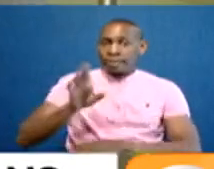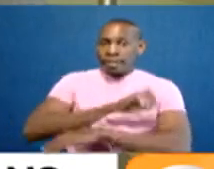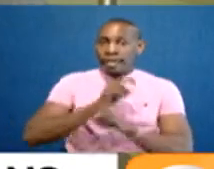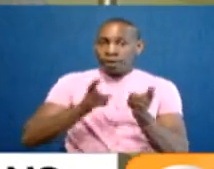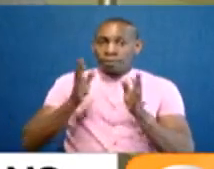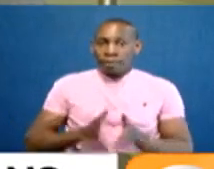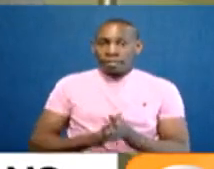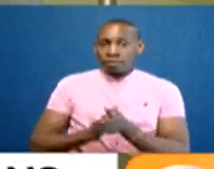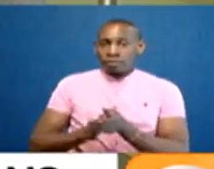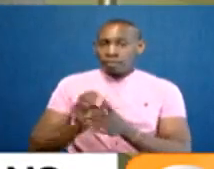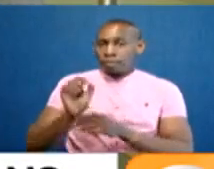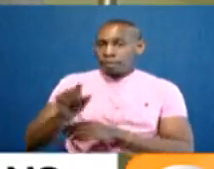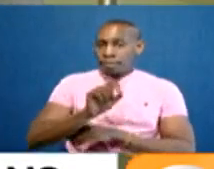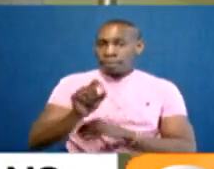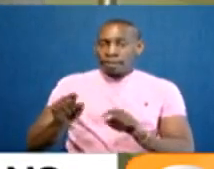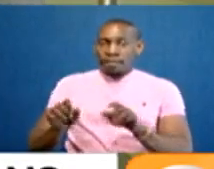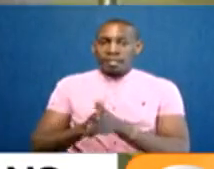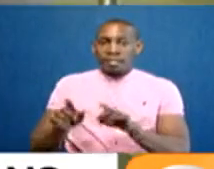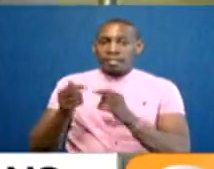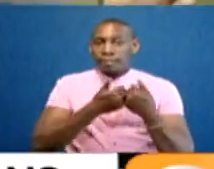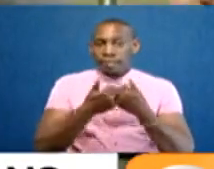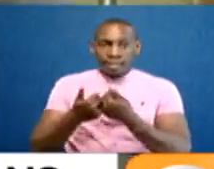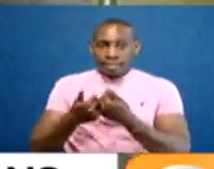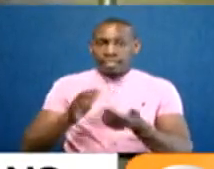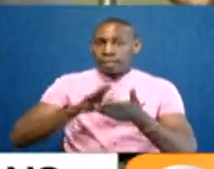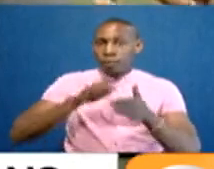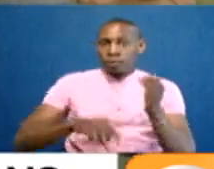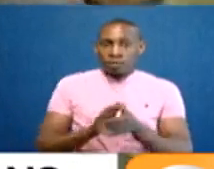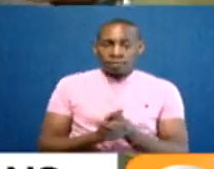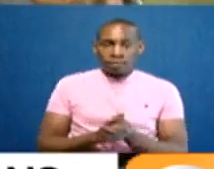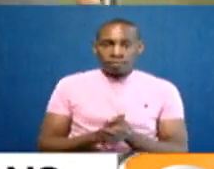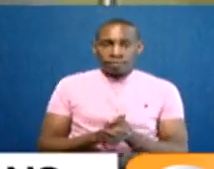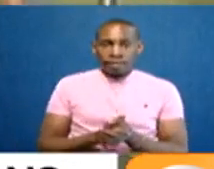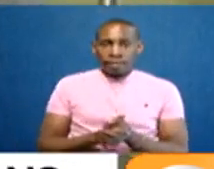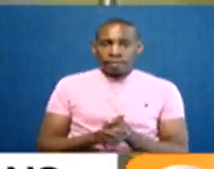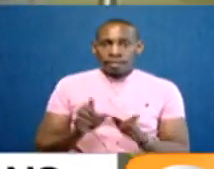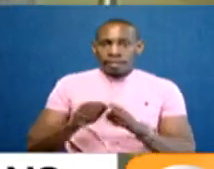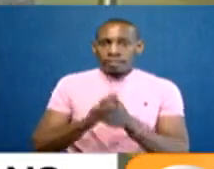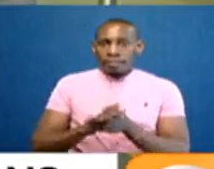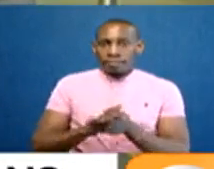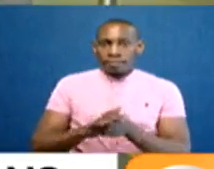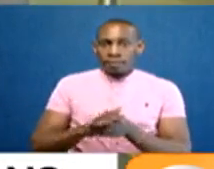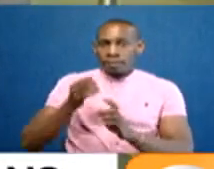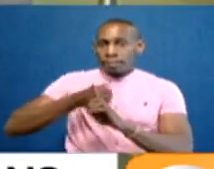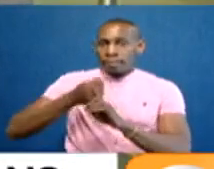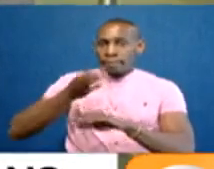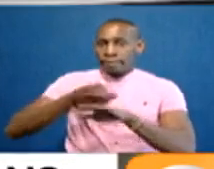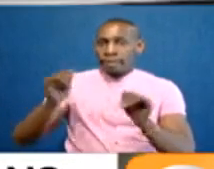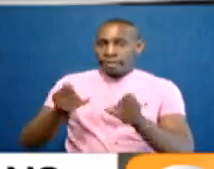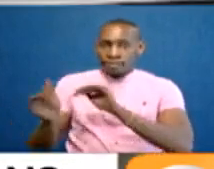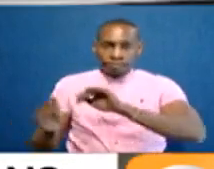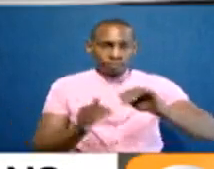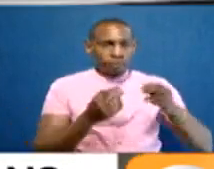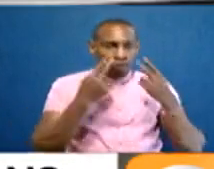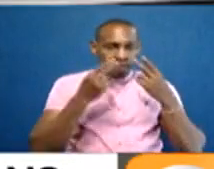people, sharing and spreading them. And that's part of the challenge, in addition to the algorithms that are fueling and spreading them at the same time. And looking at the